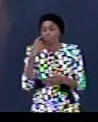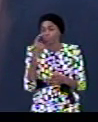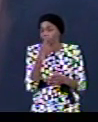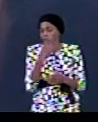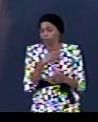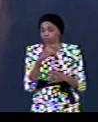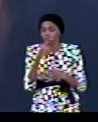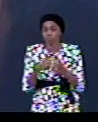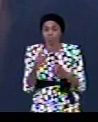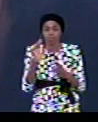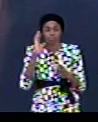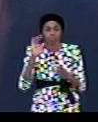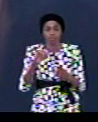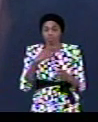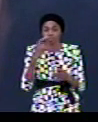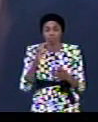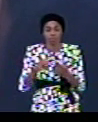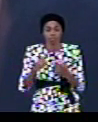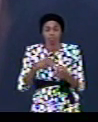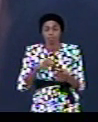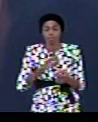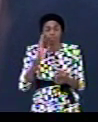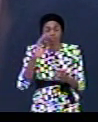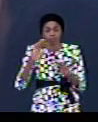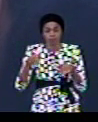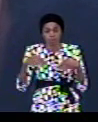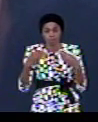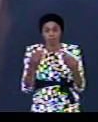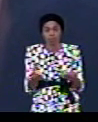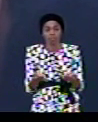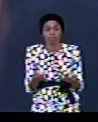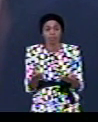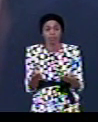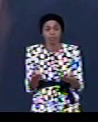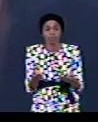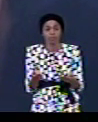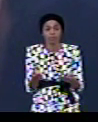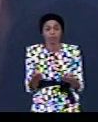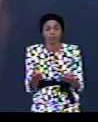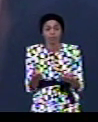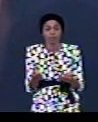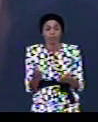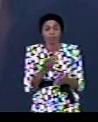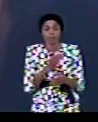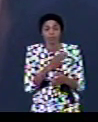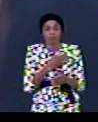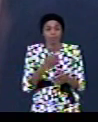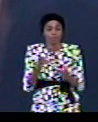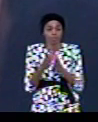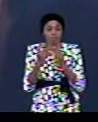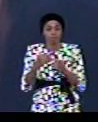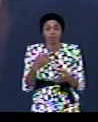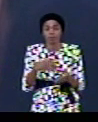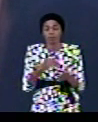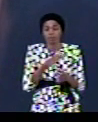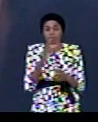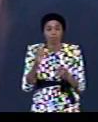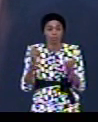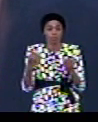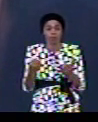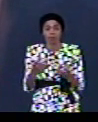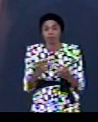find grace in your eyes, and what ye shall say unto me I will give. Ask me never so much dowry and